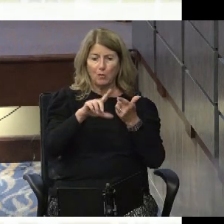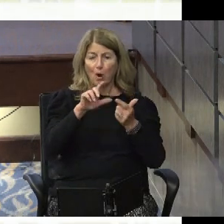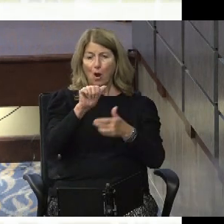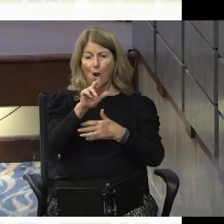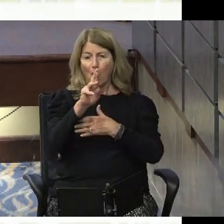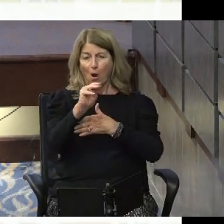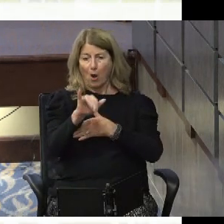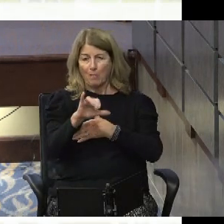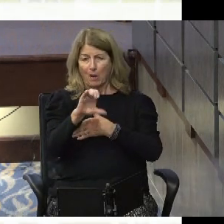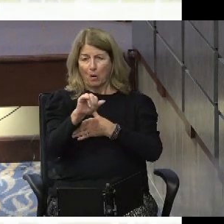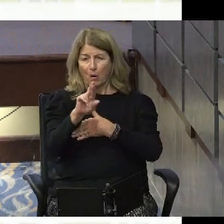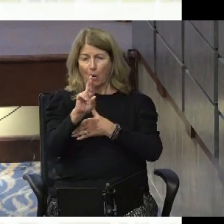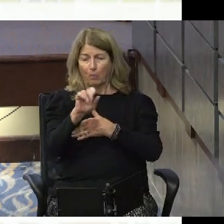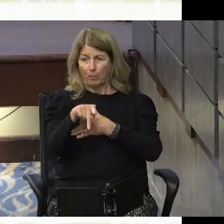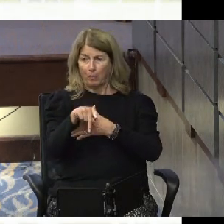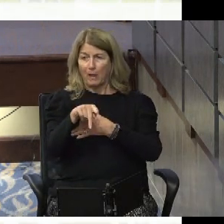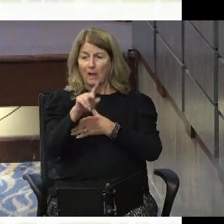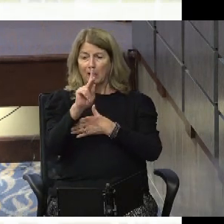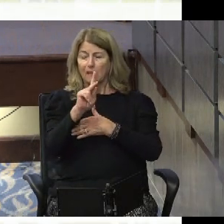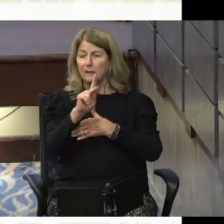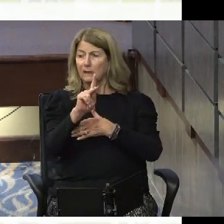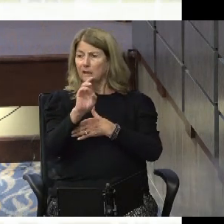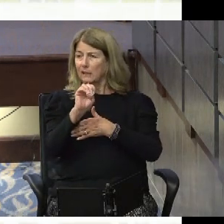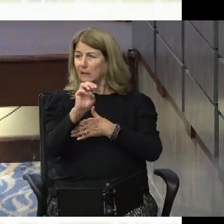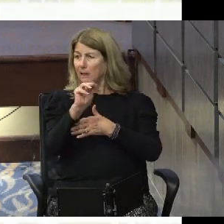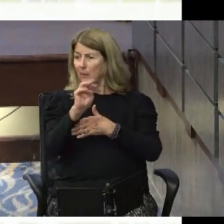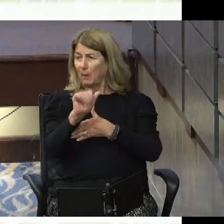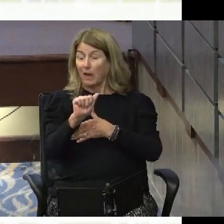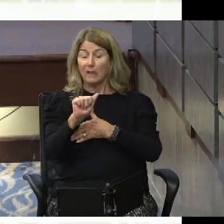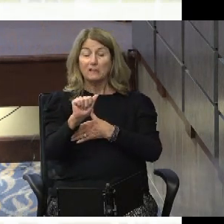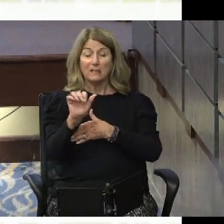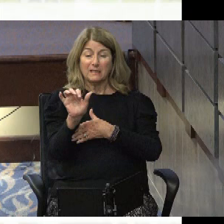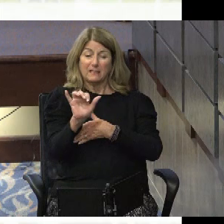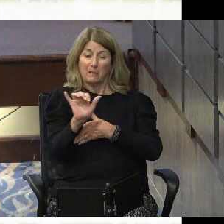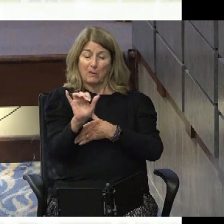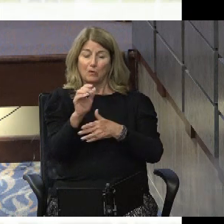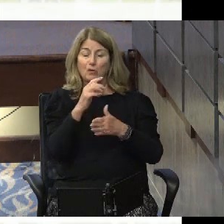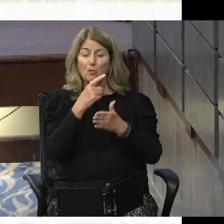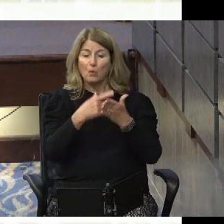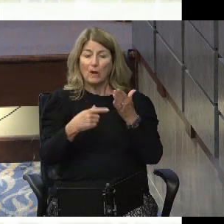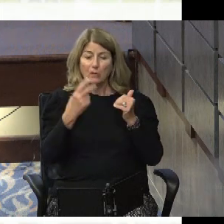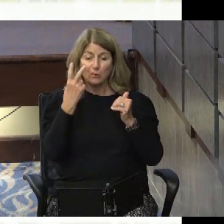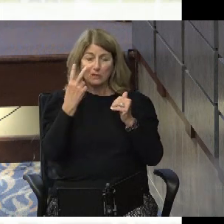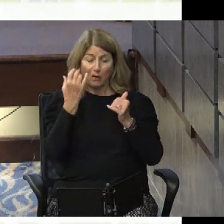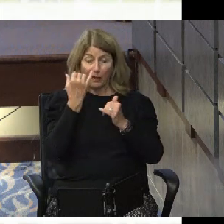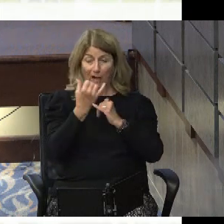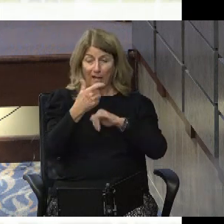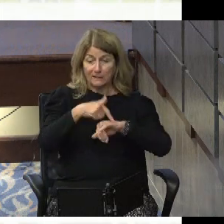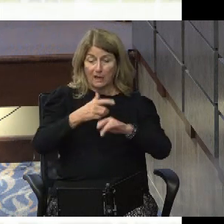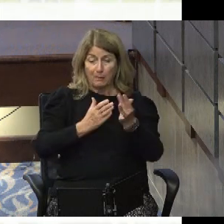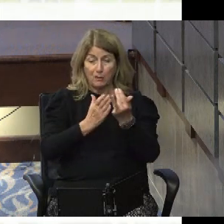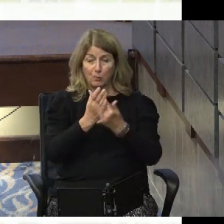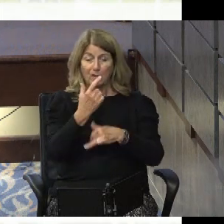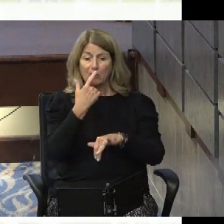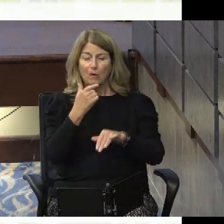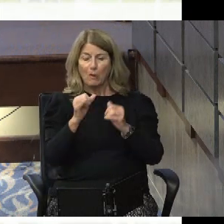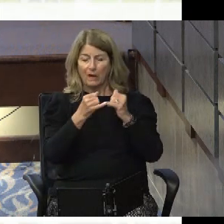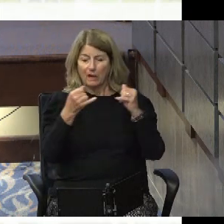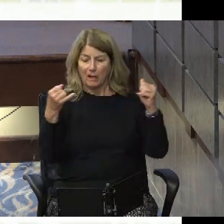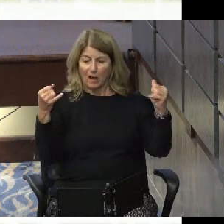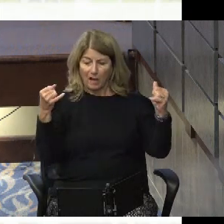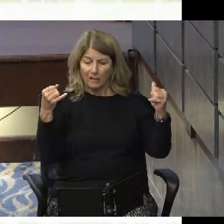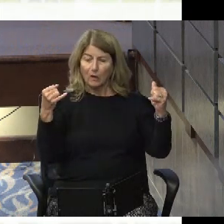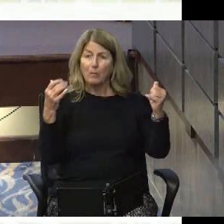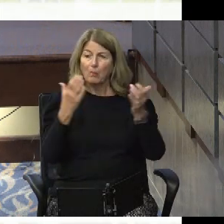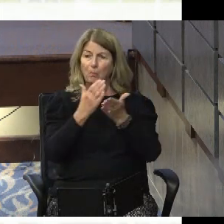FEMA. And it's very similar to the plan that you saw last time we presented. So between the red lines are our scope elements, so